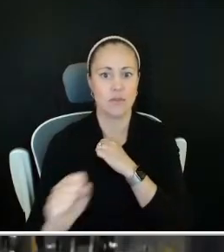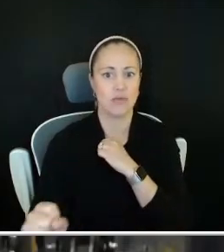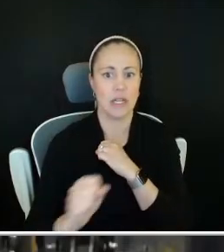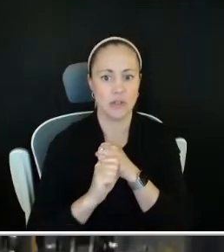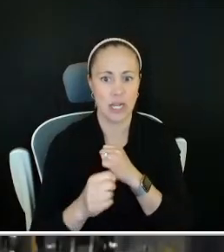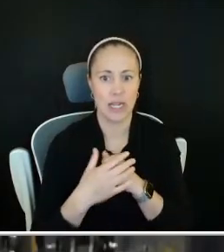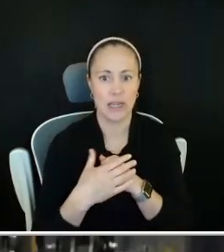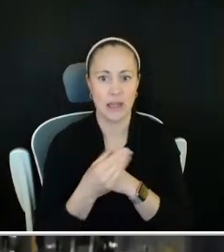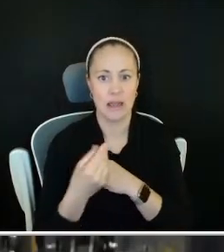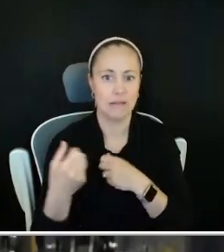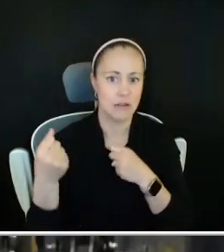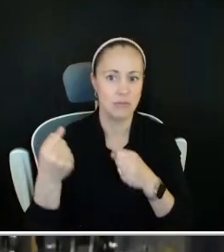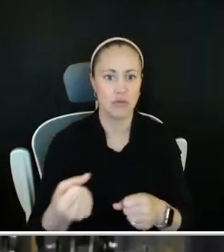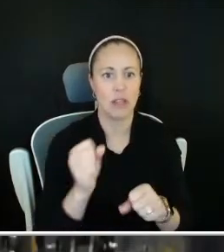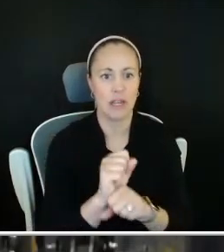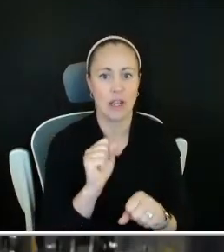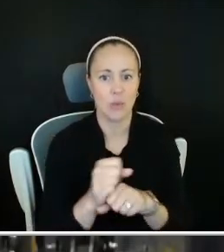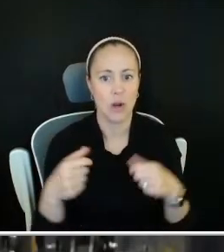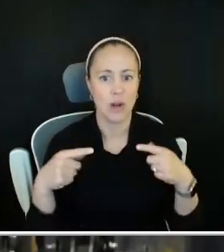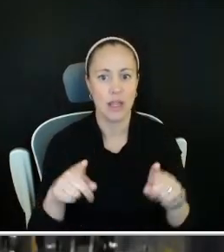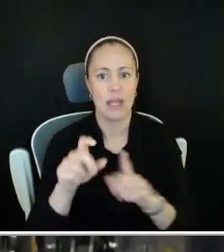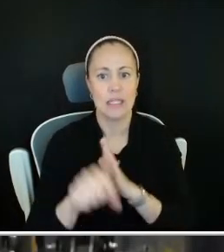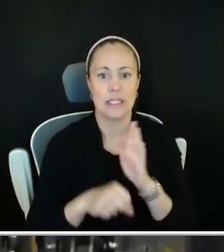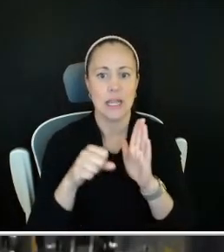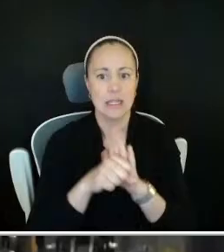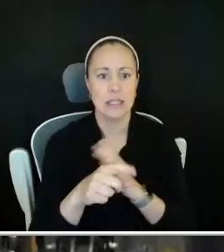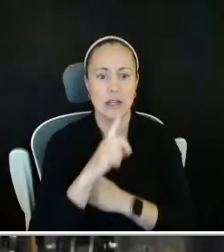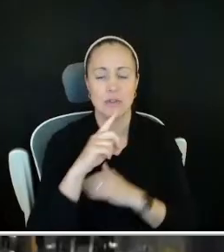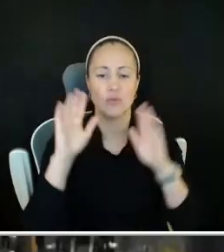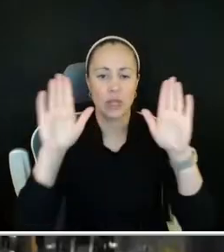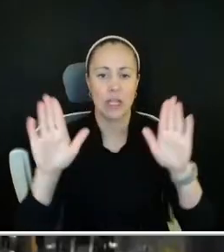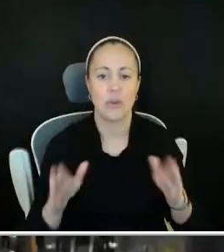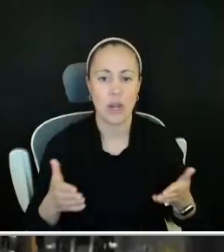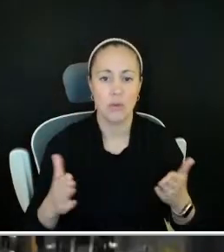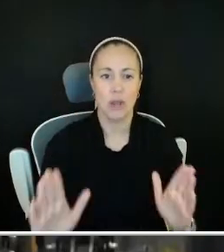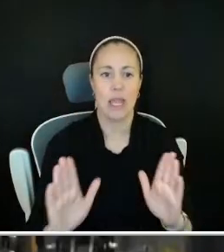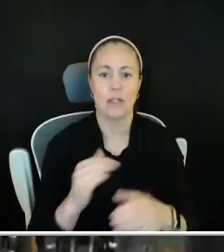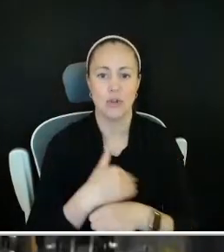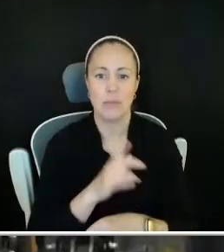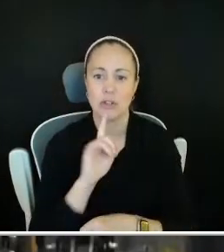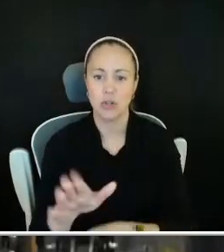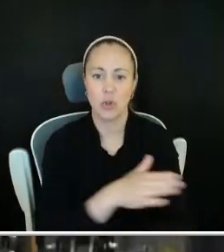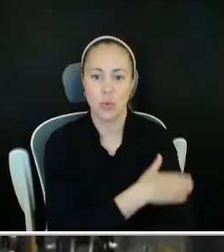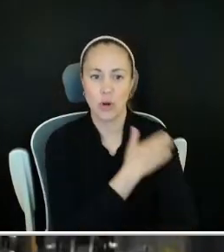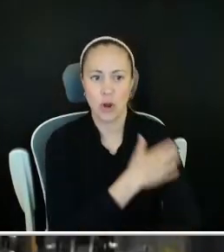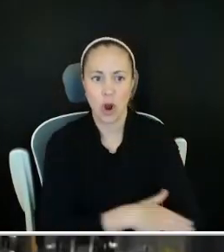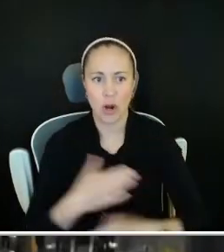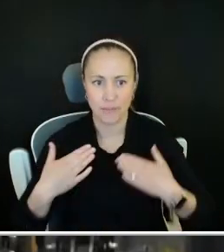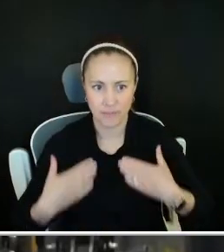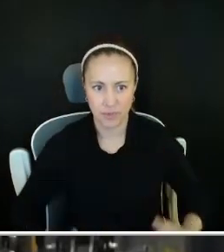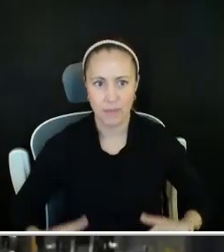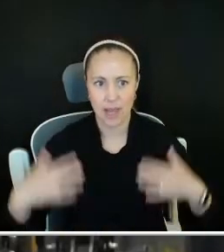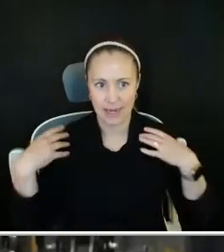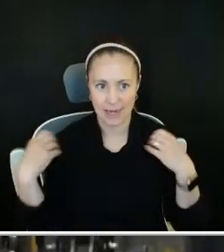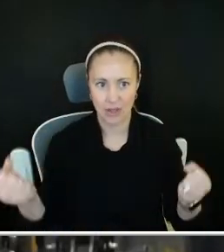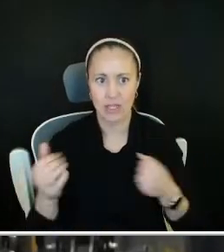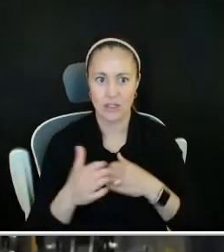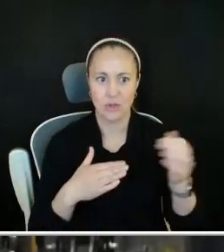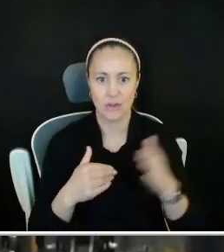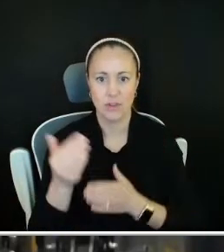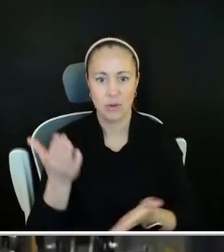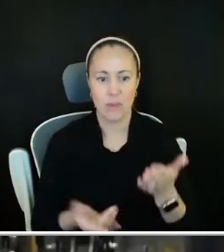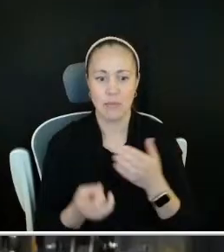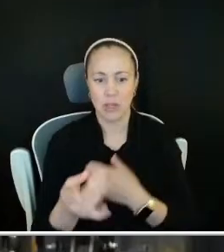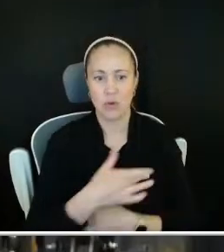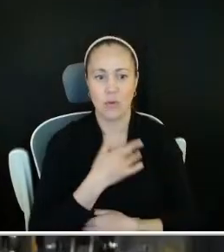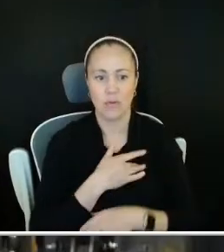season is actually a great way to keep your arm healthy and keep your body healthy. So even when you feel great, even when your arm doesn't